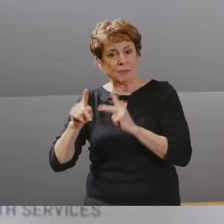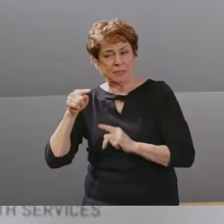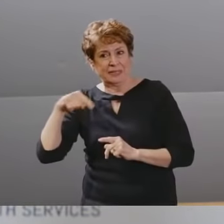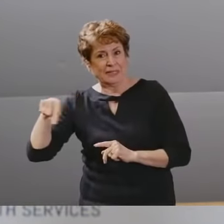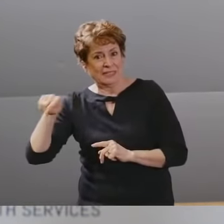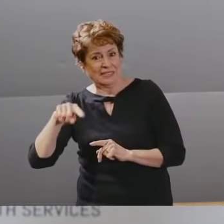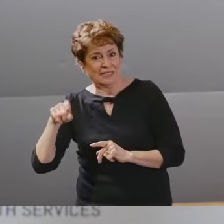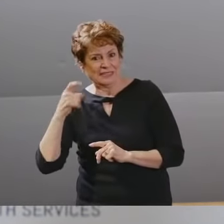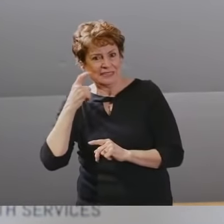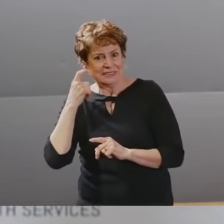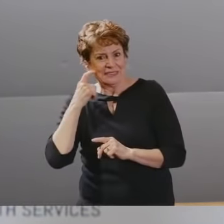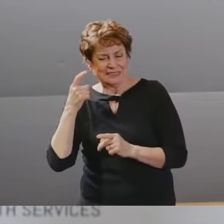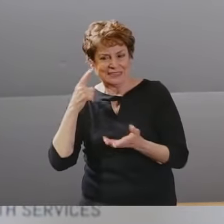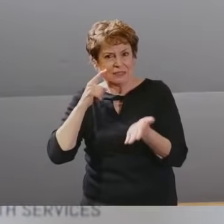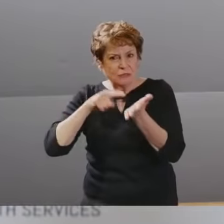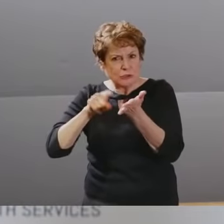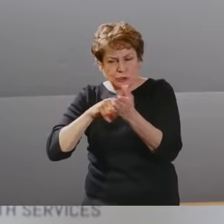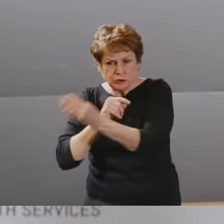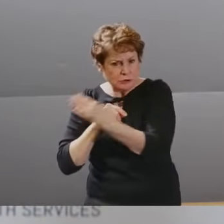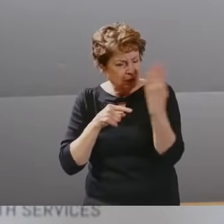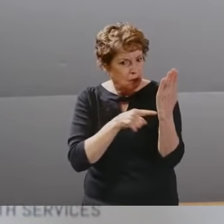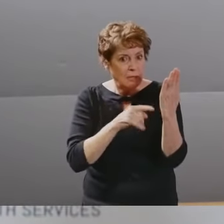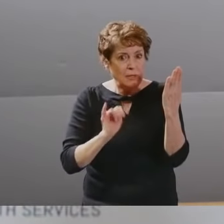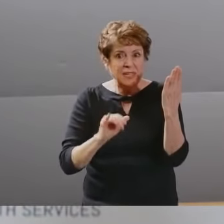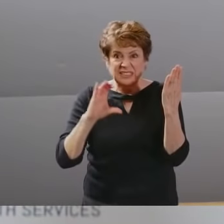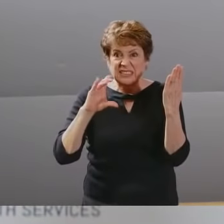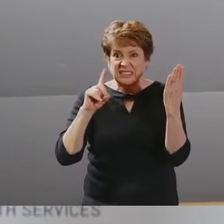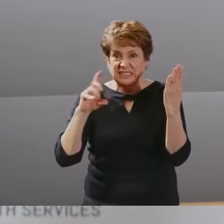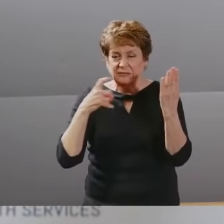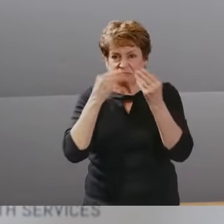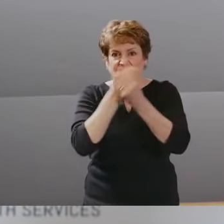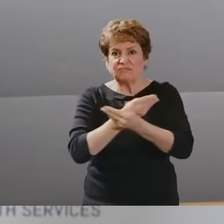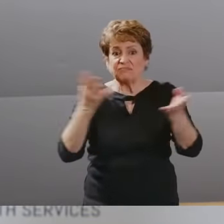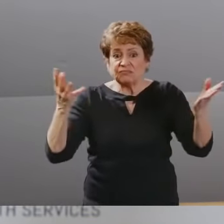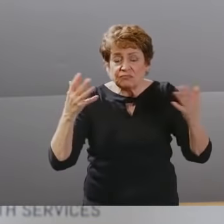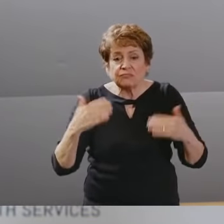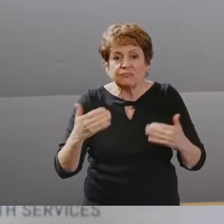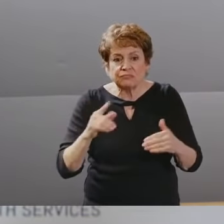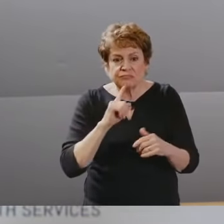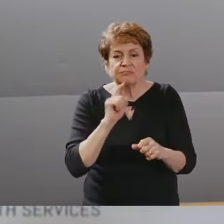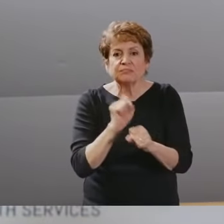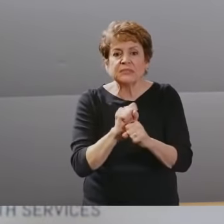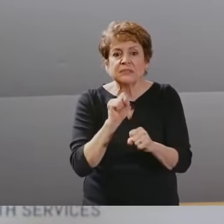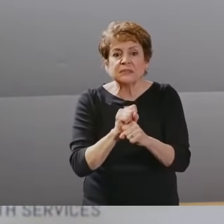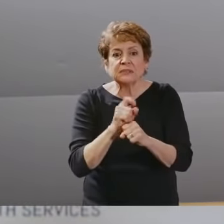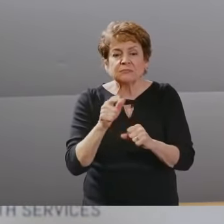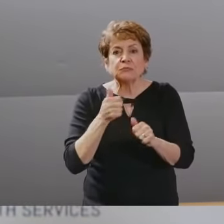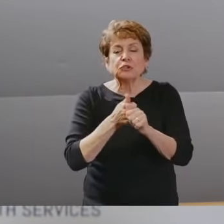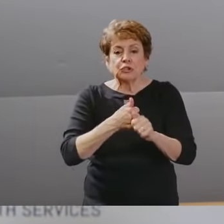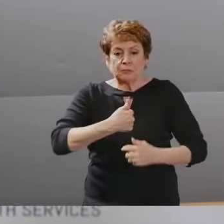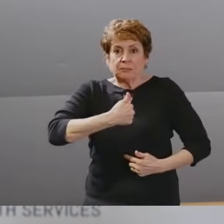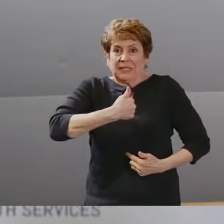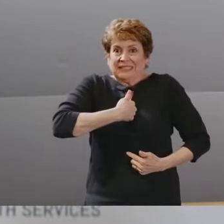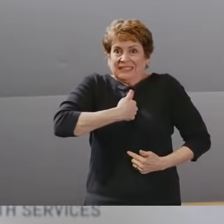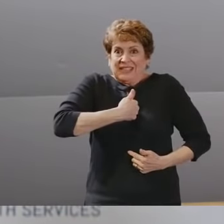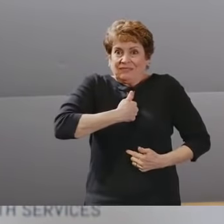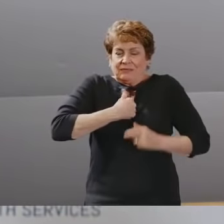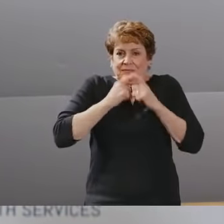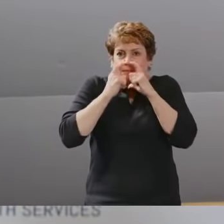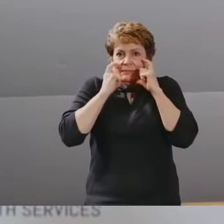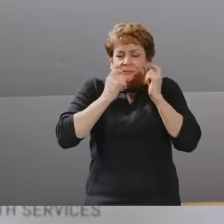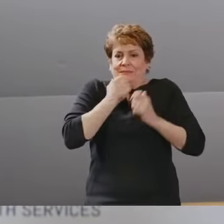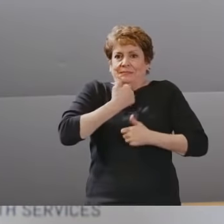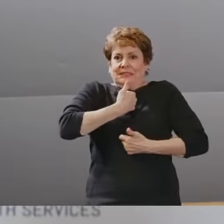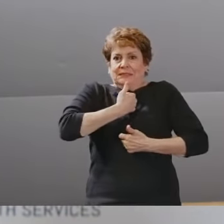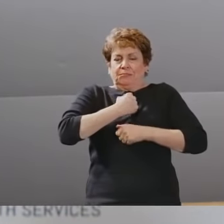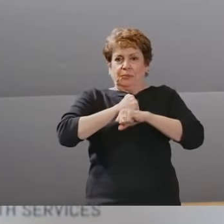from the Centers for Disease Control, released last week, confirms that they also protect you. It's just one